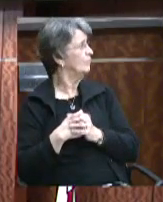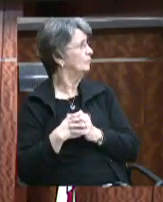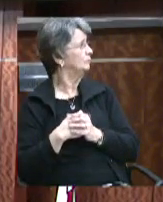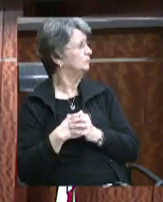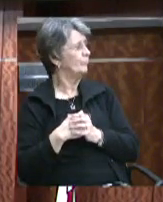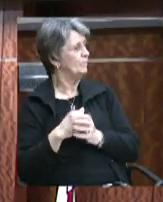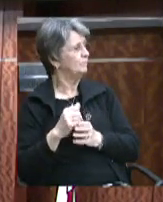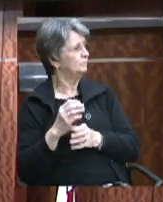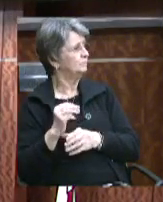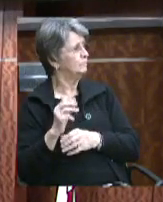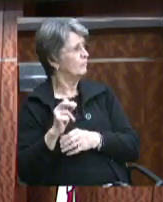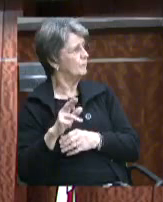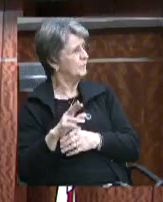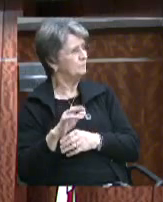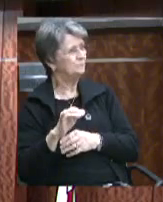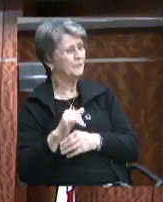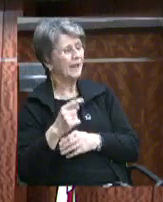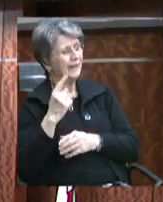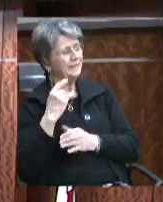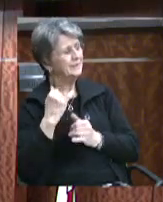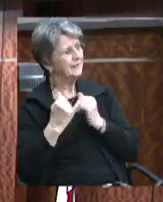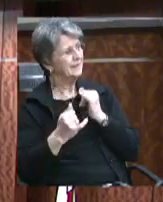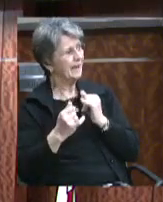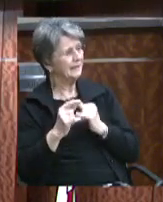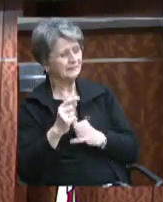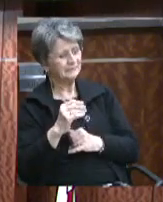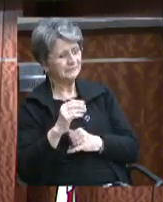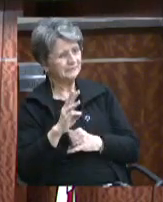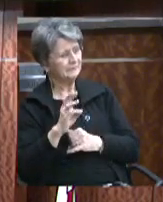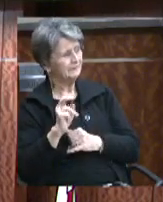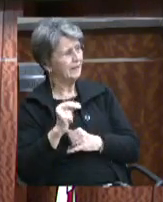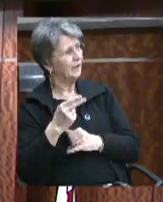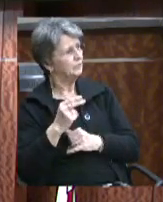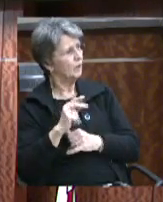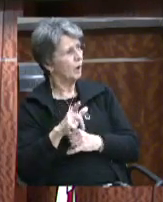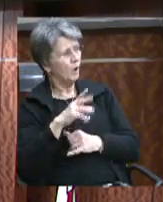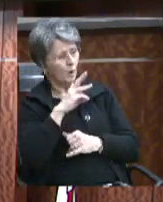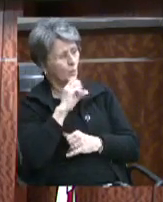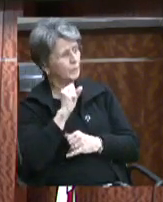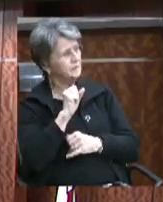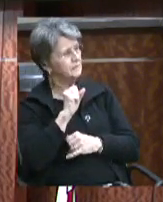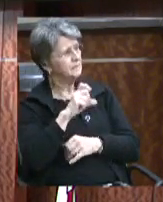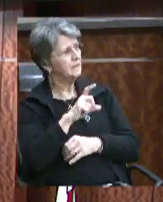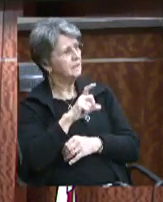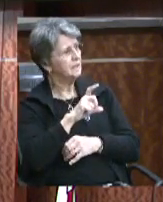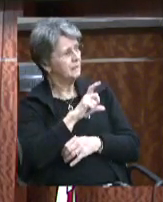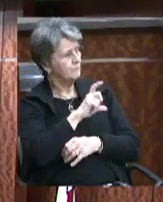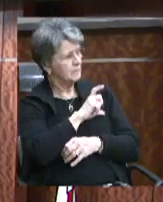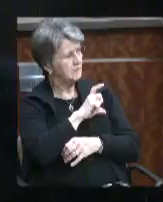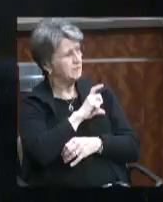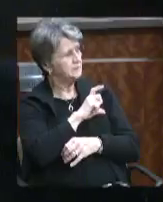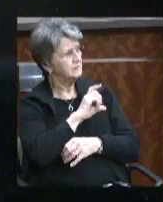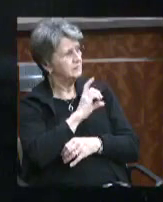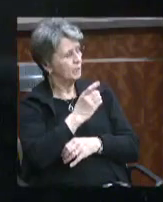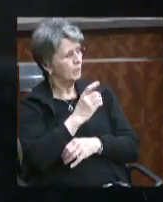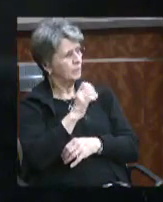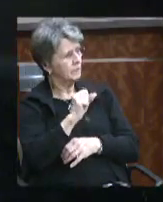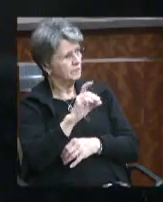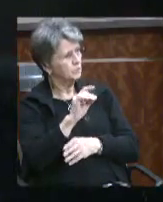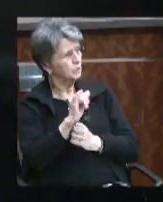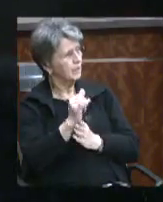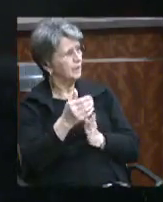I think the last town hall meeting, we actually did police department was pretty much directed towards police department. We can do that again, or we could